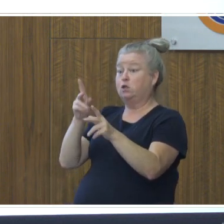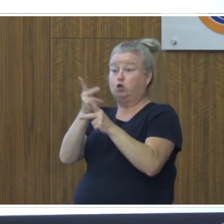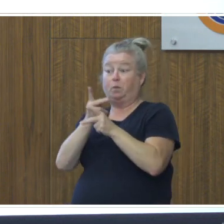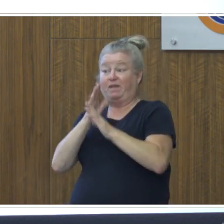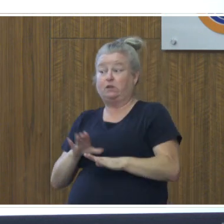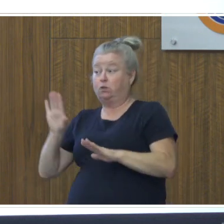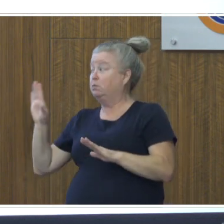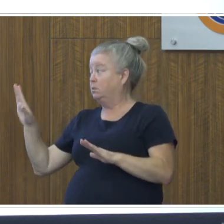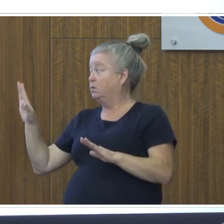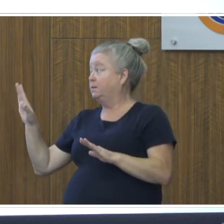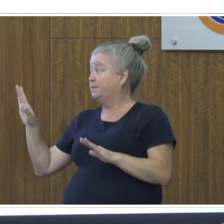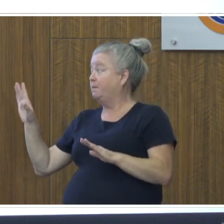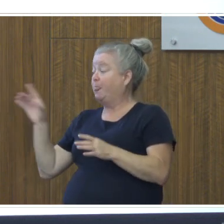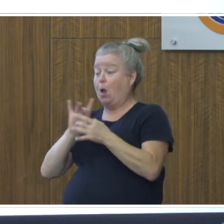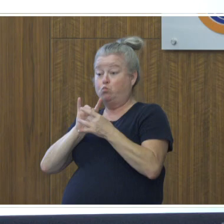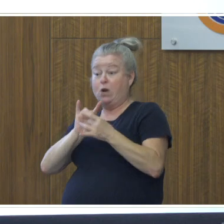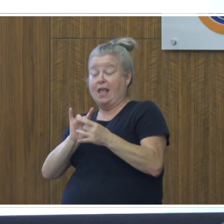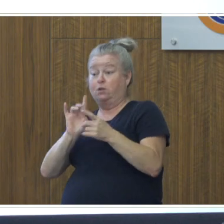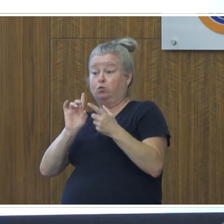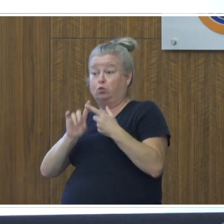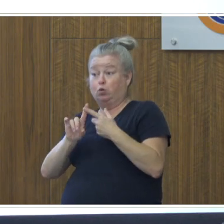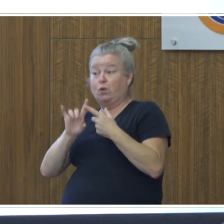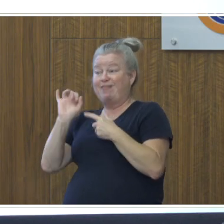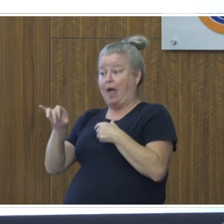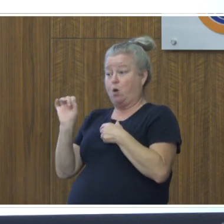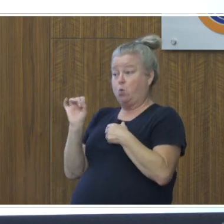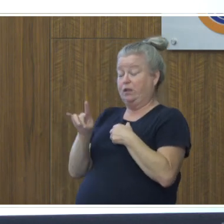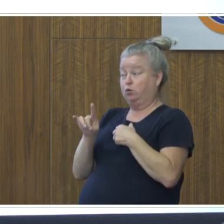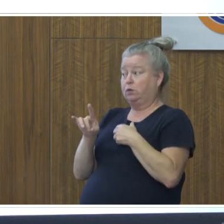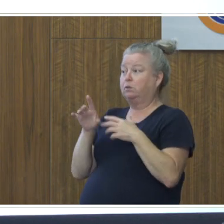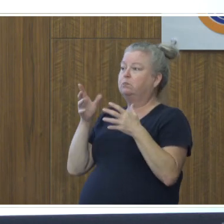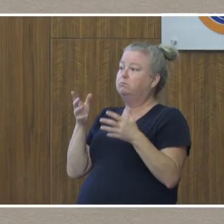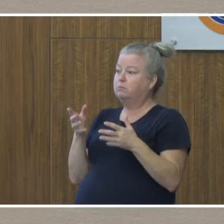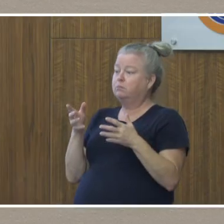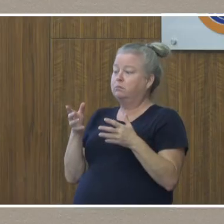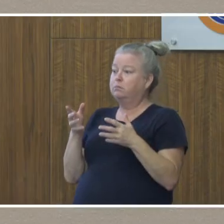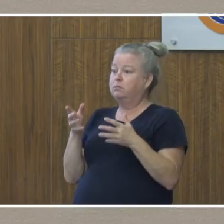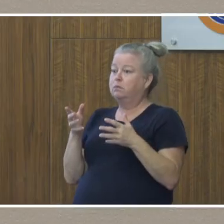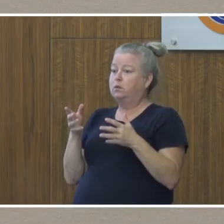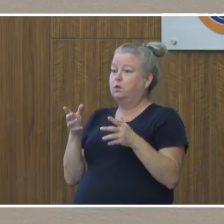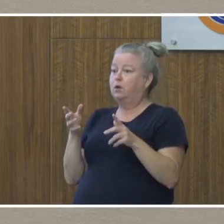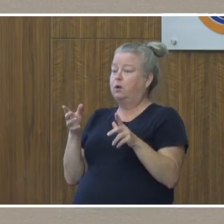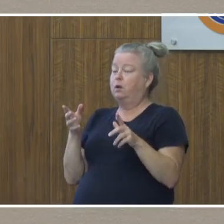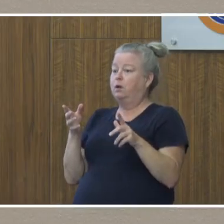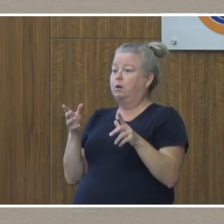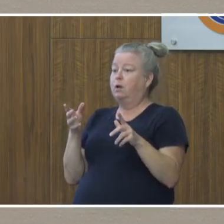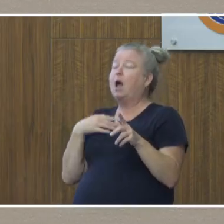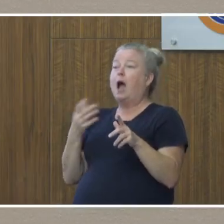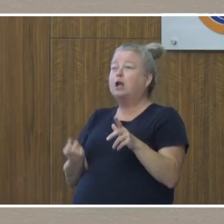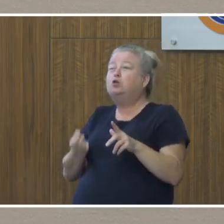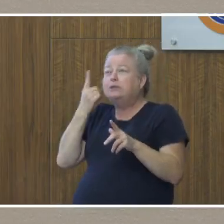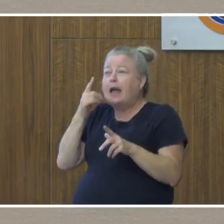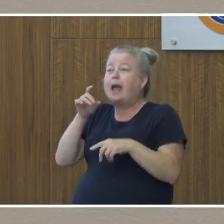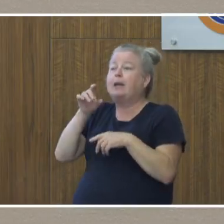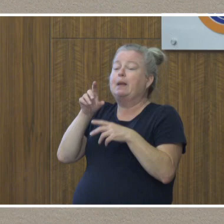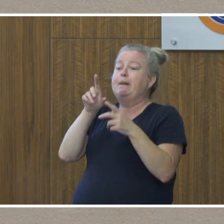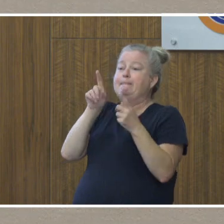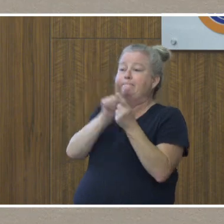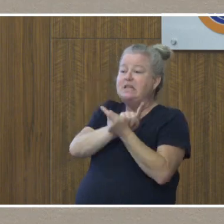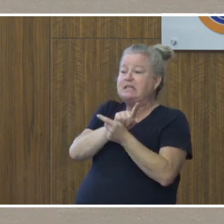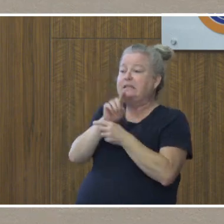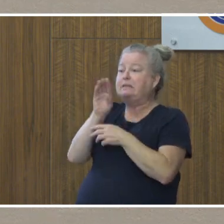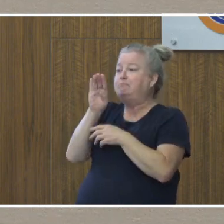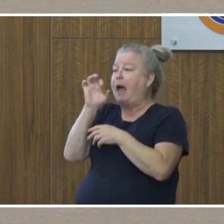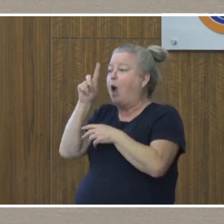So as it relates to that question, is there, I understand the meets and bounds and